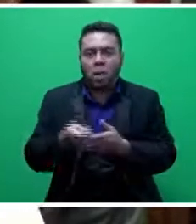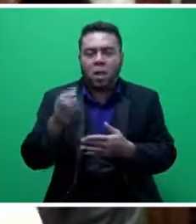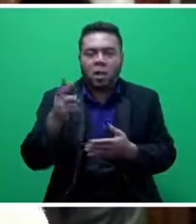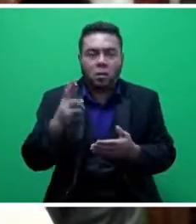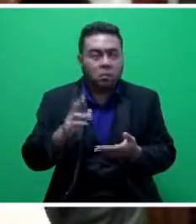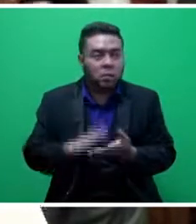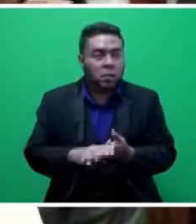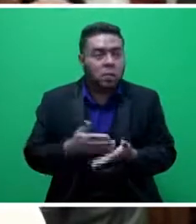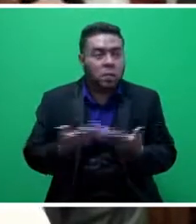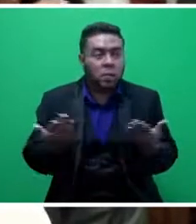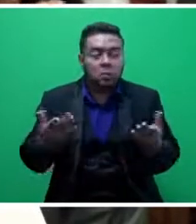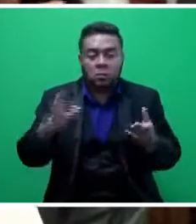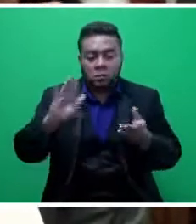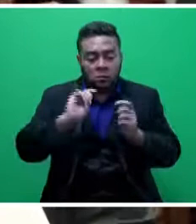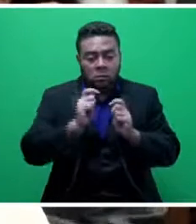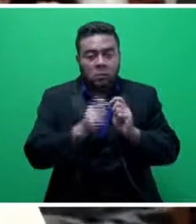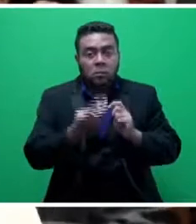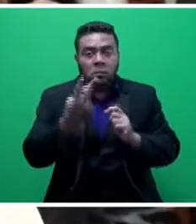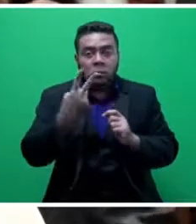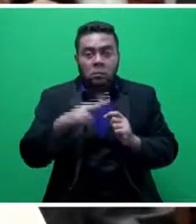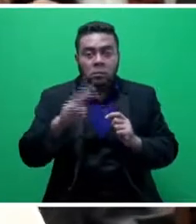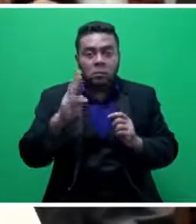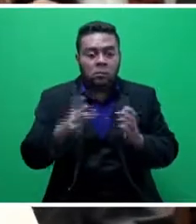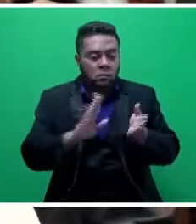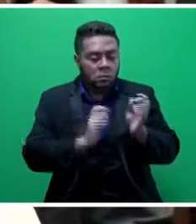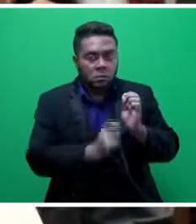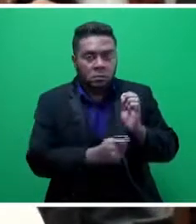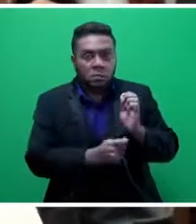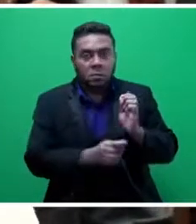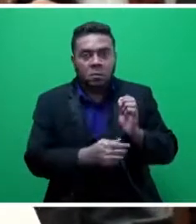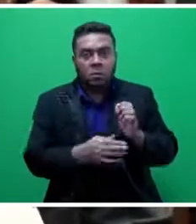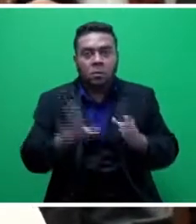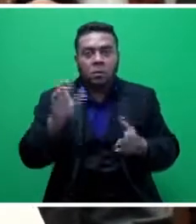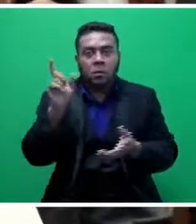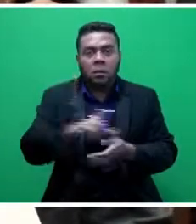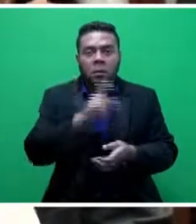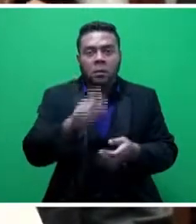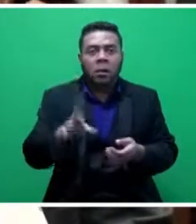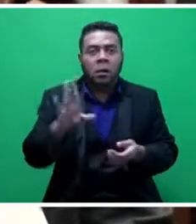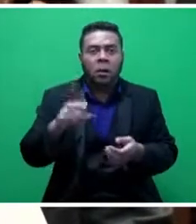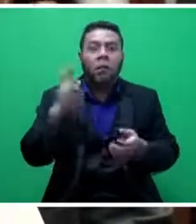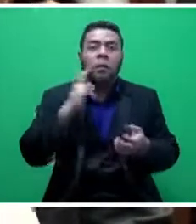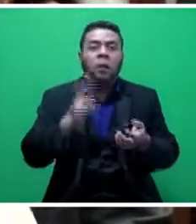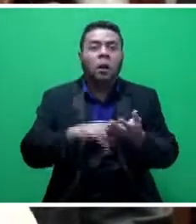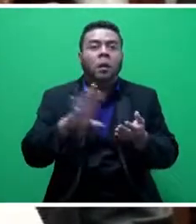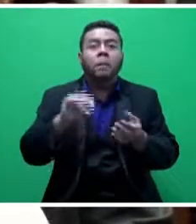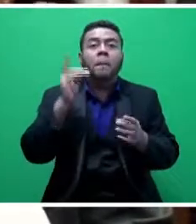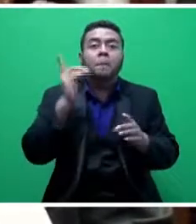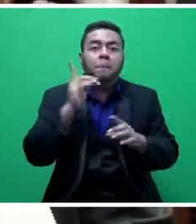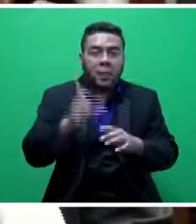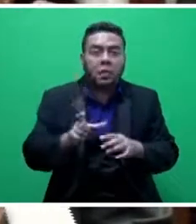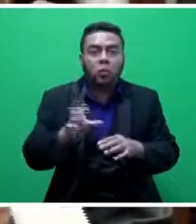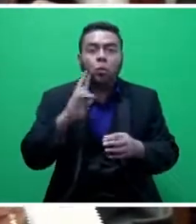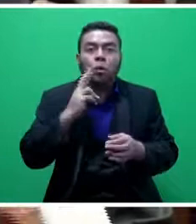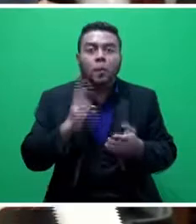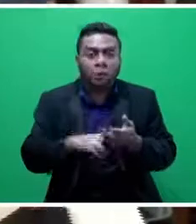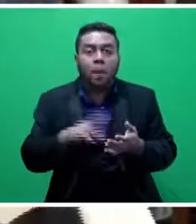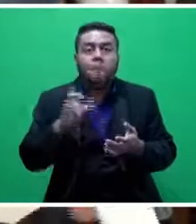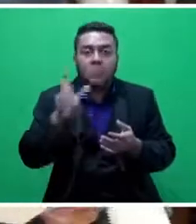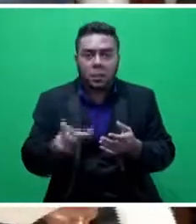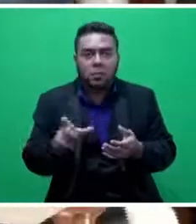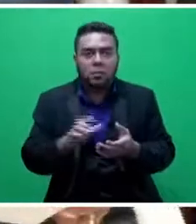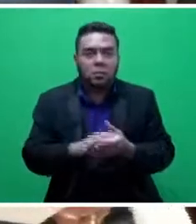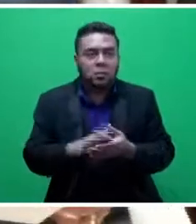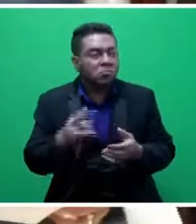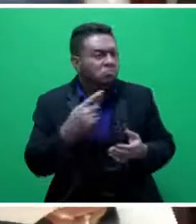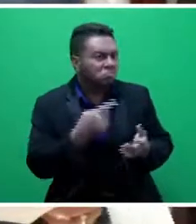Clause 4 of the bill amends Section 23 of the Act by removing provisions relating to the cancellation of registration of a person who supplies residential accommodation. This is further